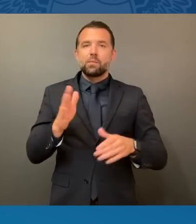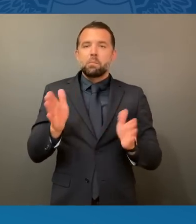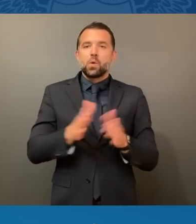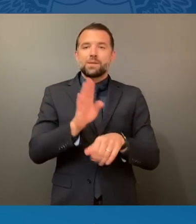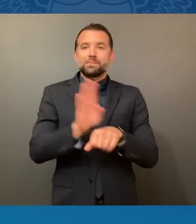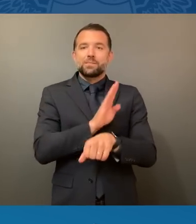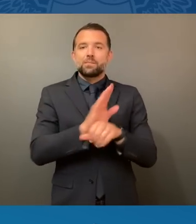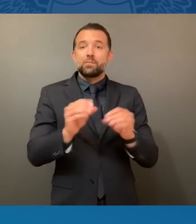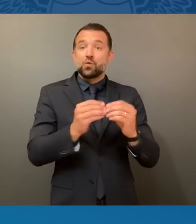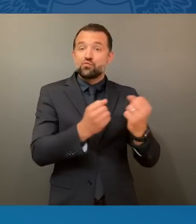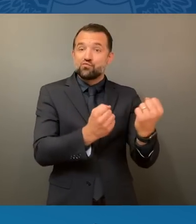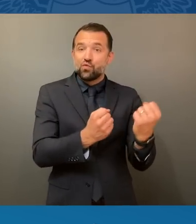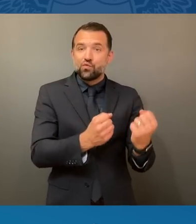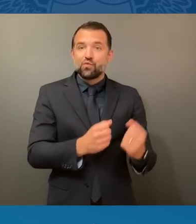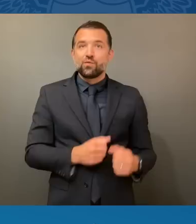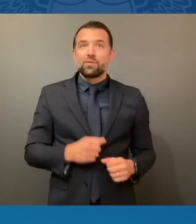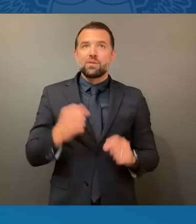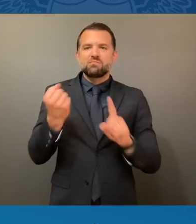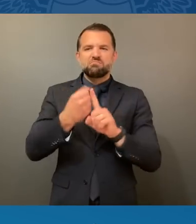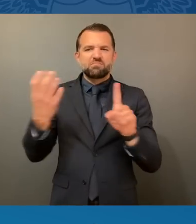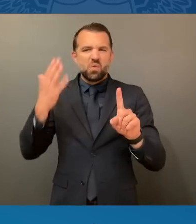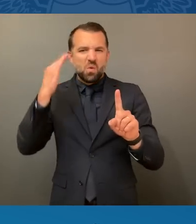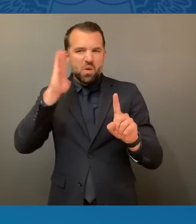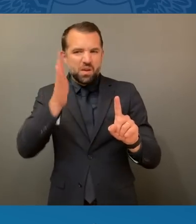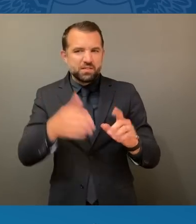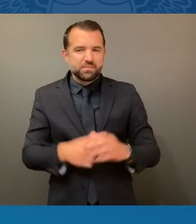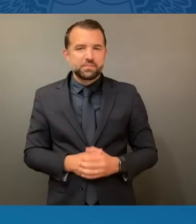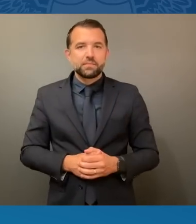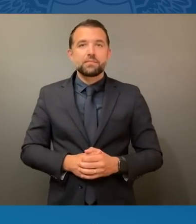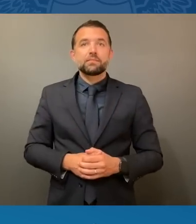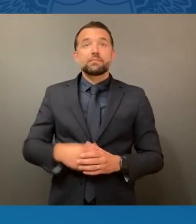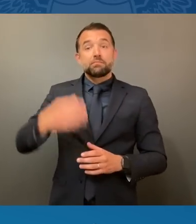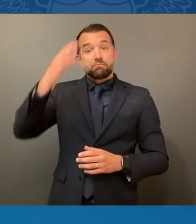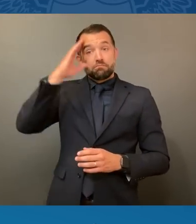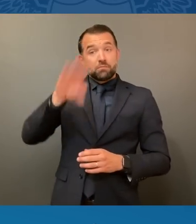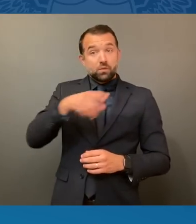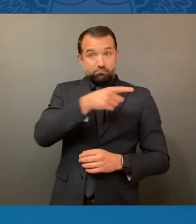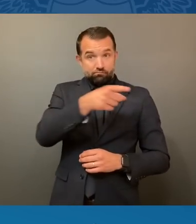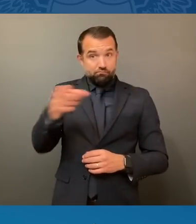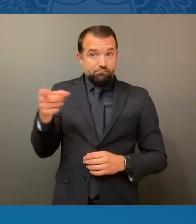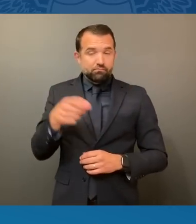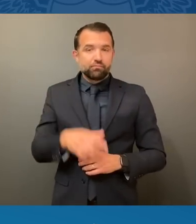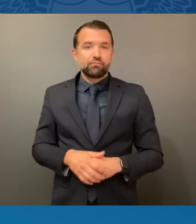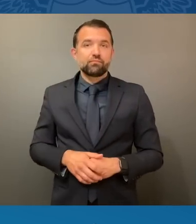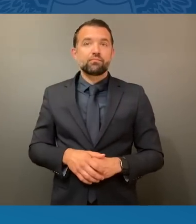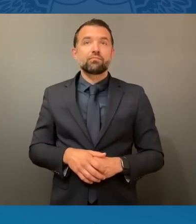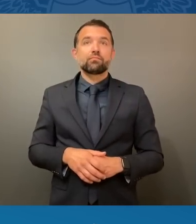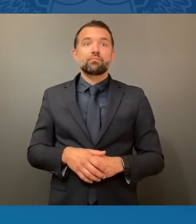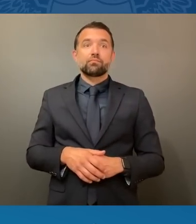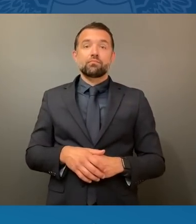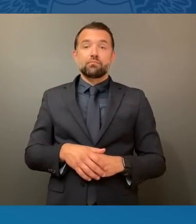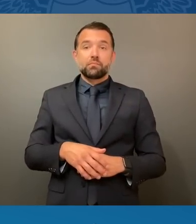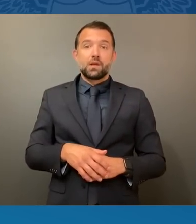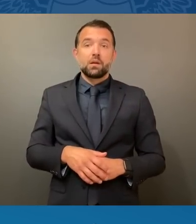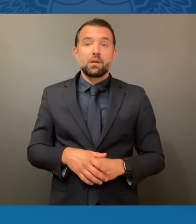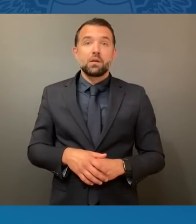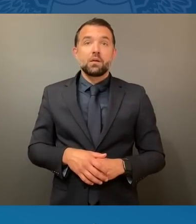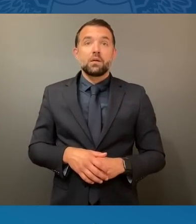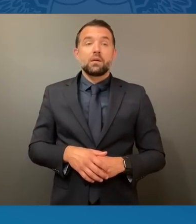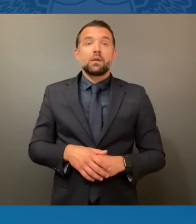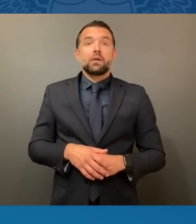say that. Do you know that of the firms, of the that